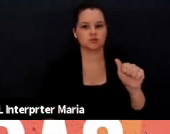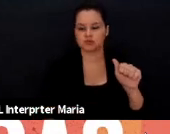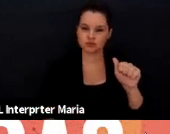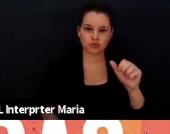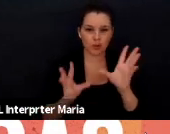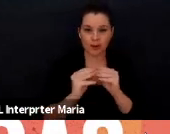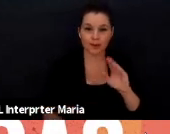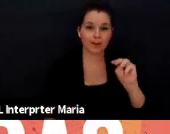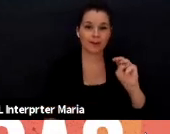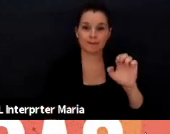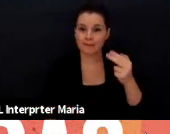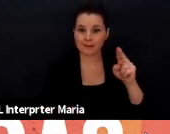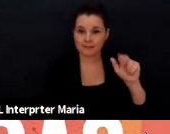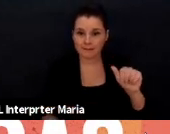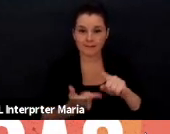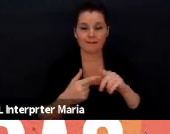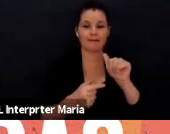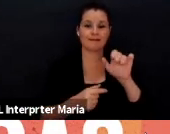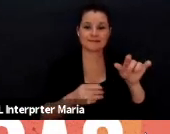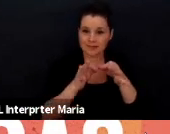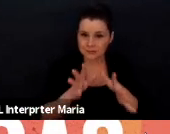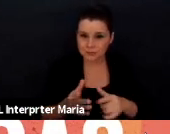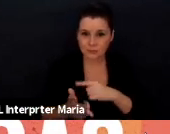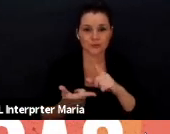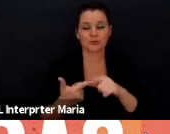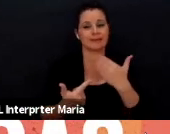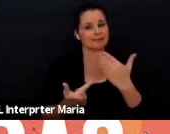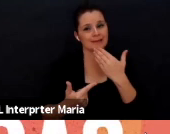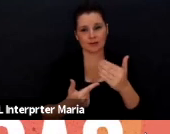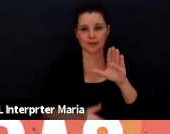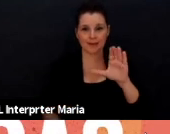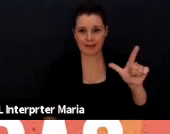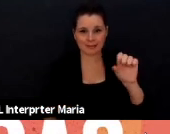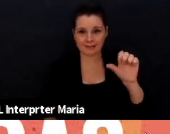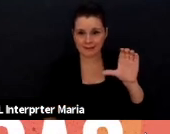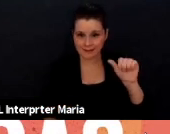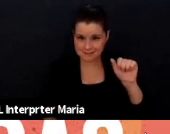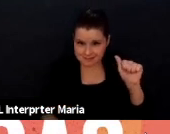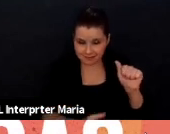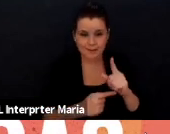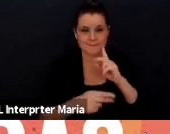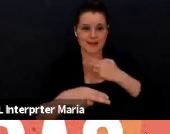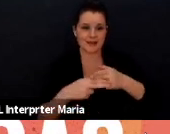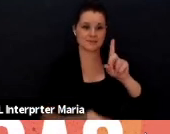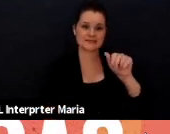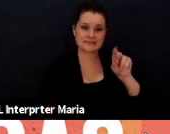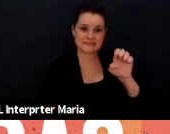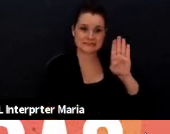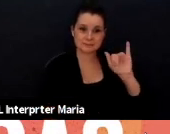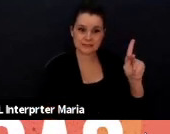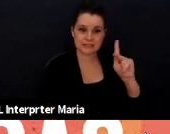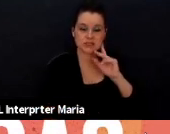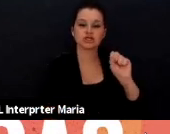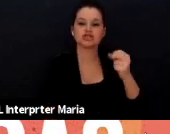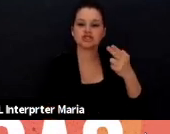to Meghna, thank you to the ASL interpreters, and thank you to CalCASA. My name is Denise Beek. I use pronouns she